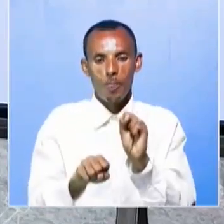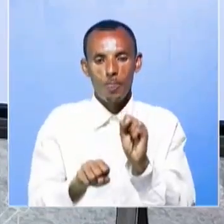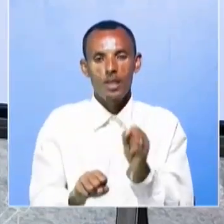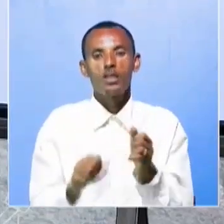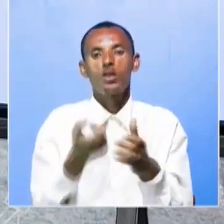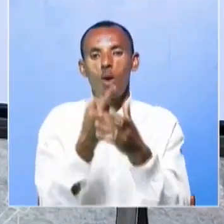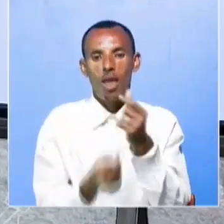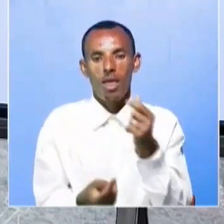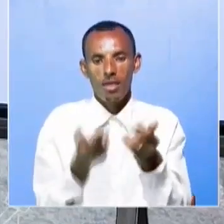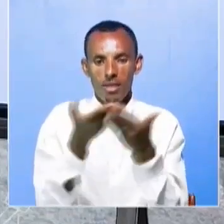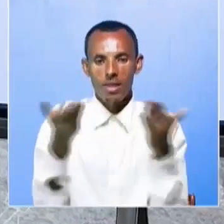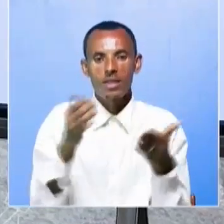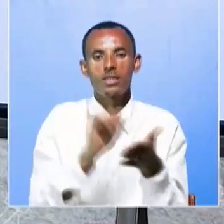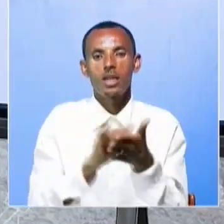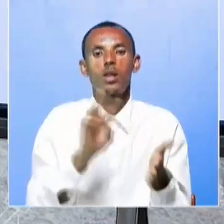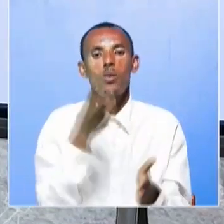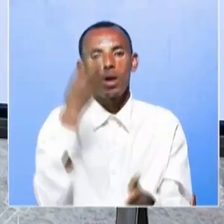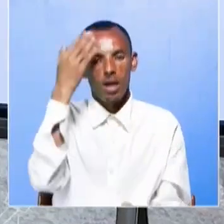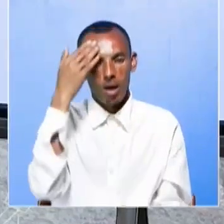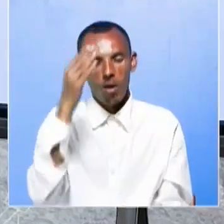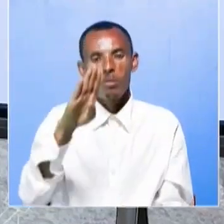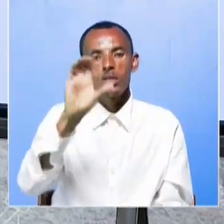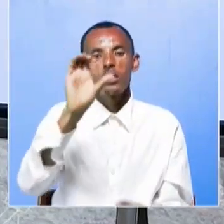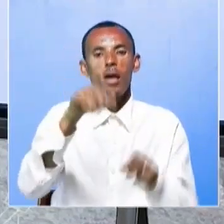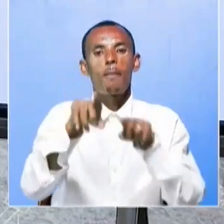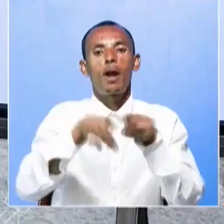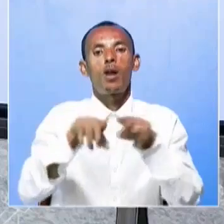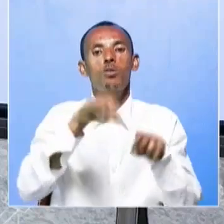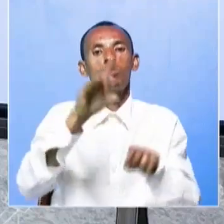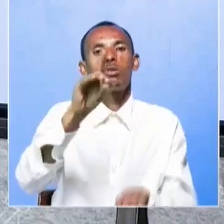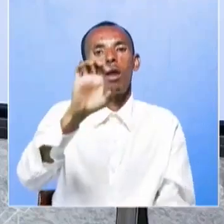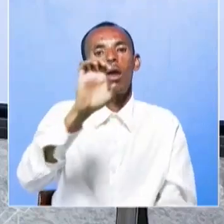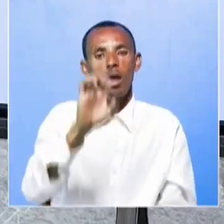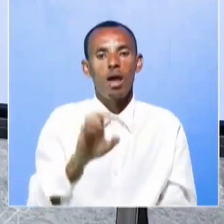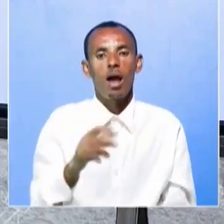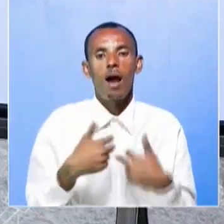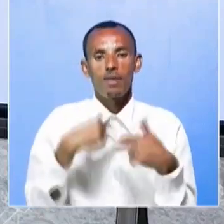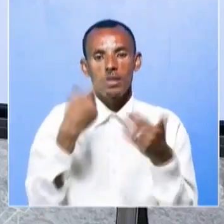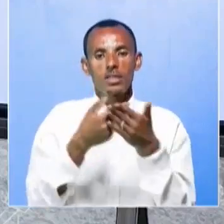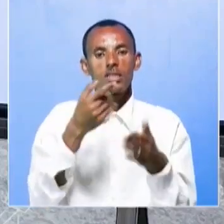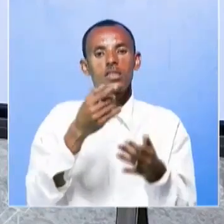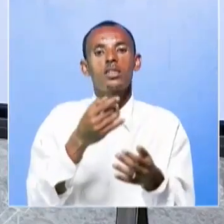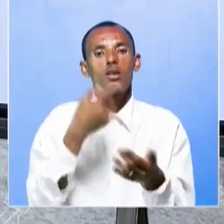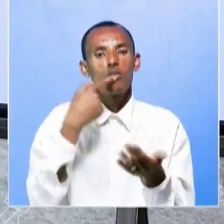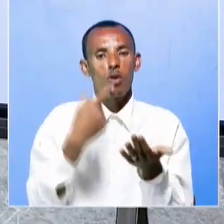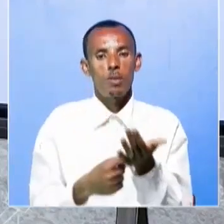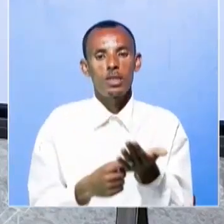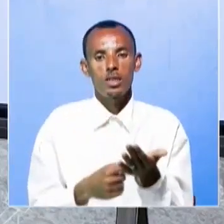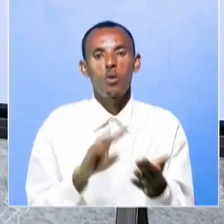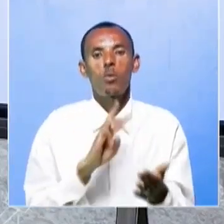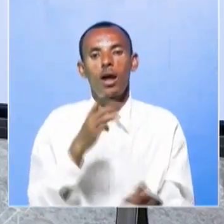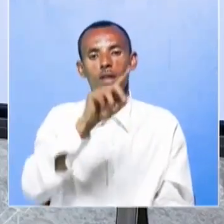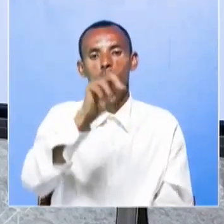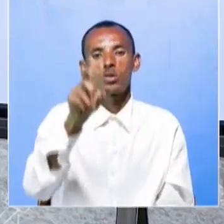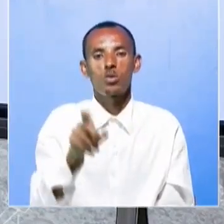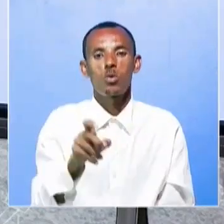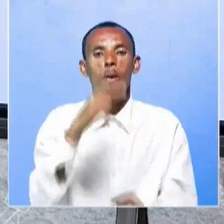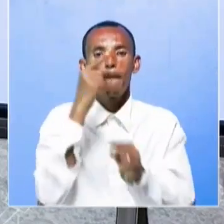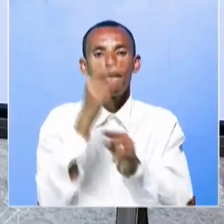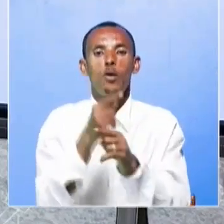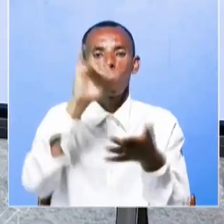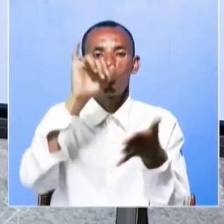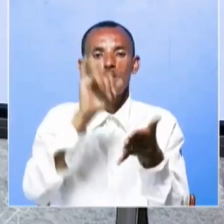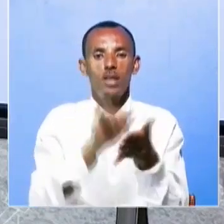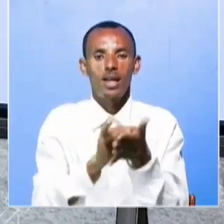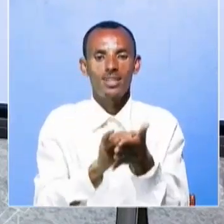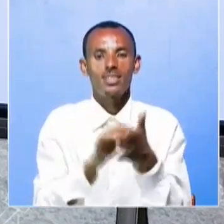thing that we know is BC is parallel to DE. Having this information, we are asked to prove that